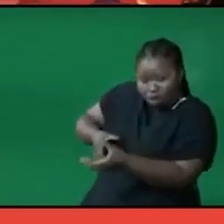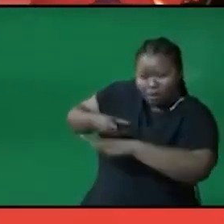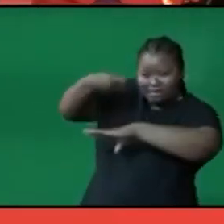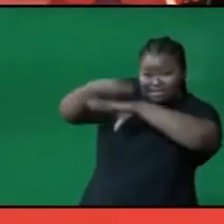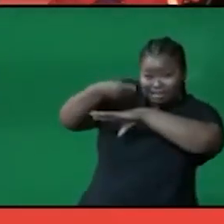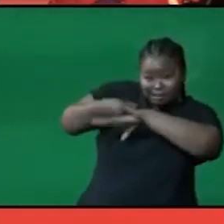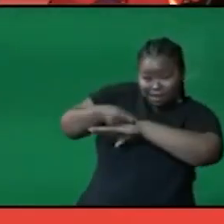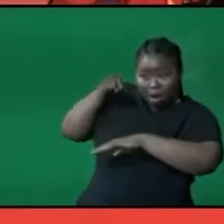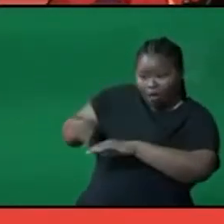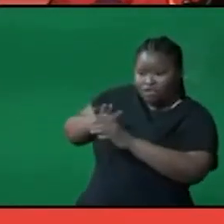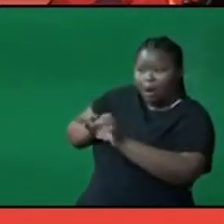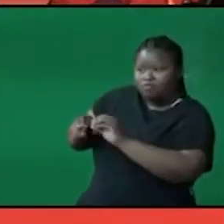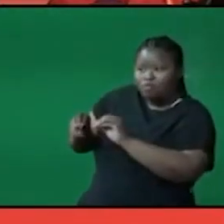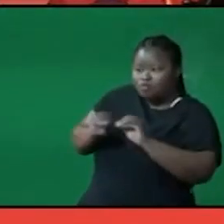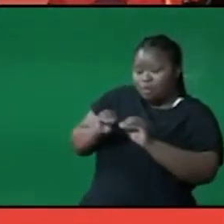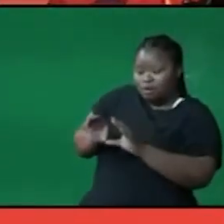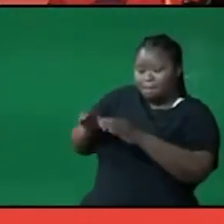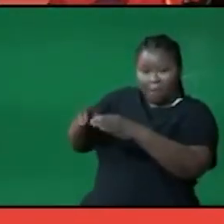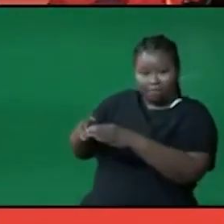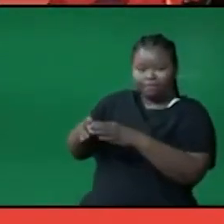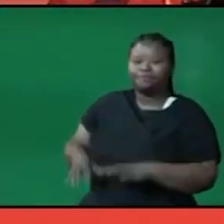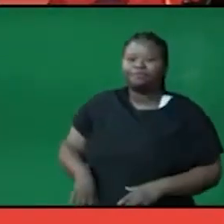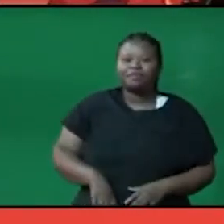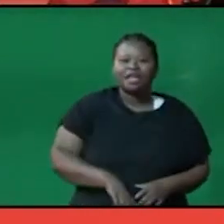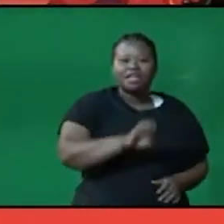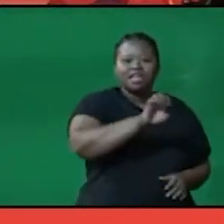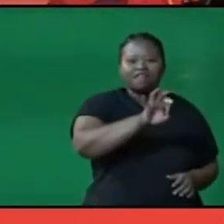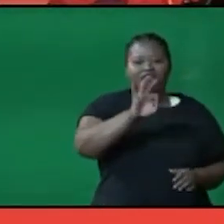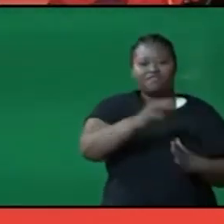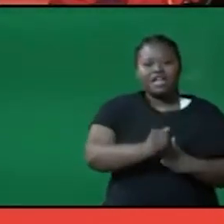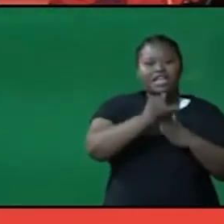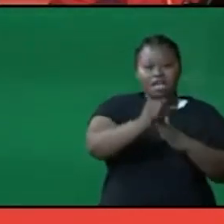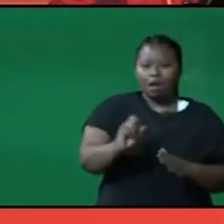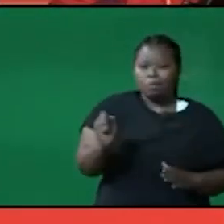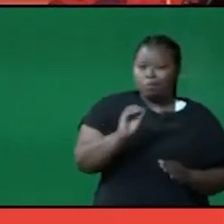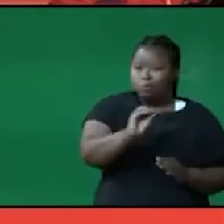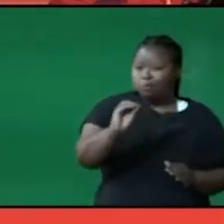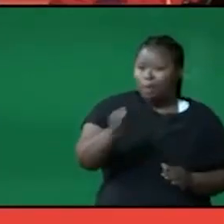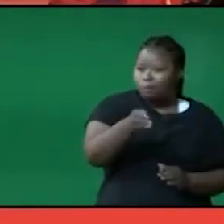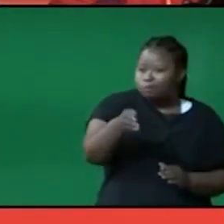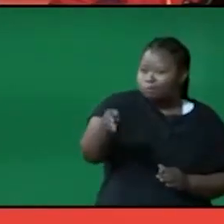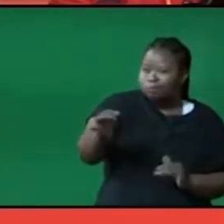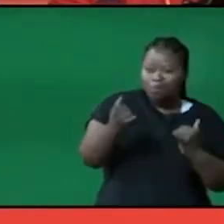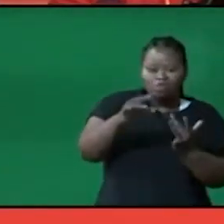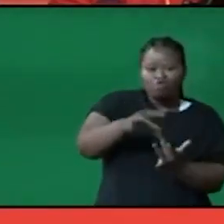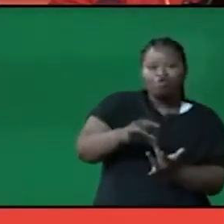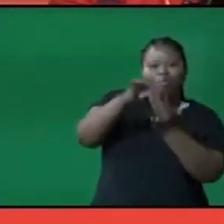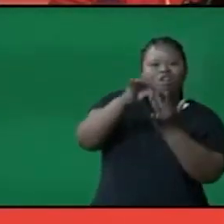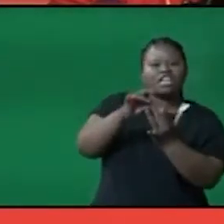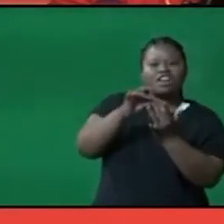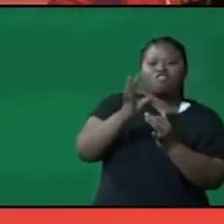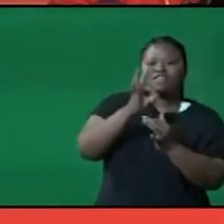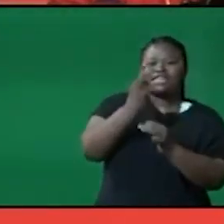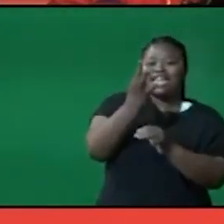discipline of our movement. Our leaders are here. You all know them. You nominated them here for